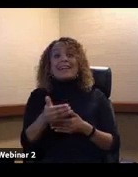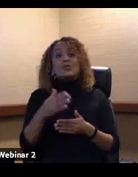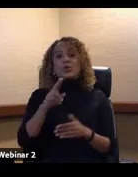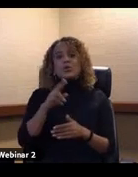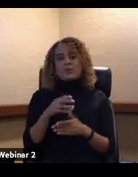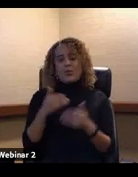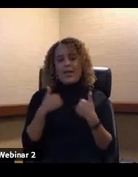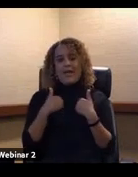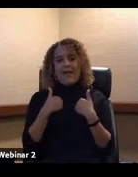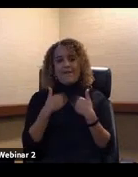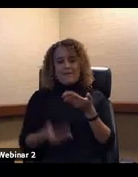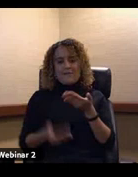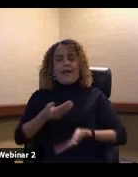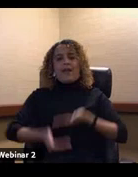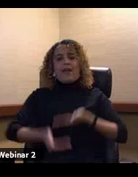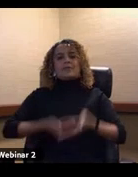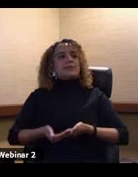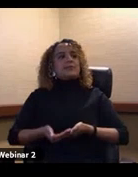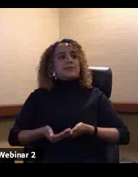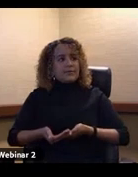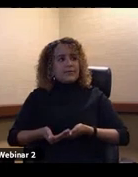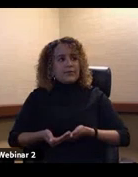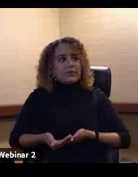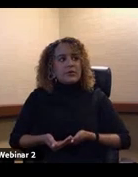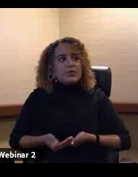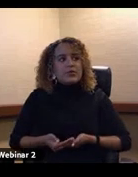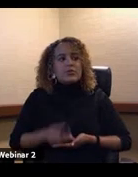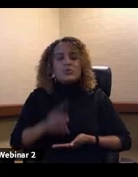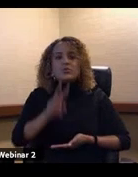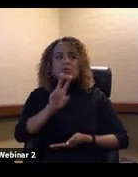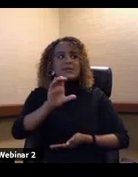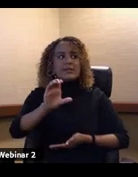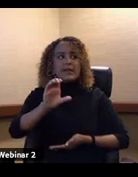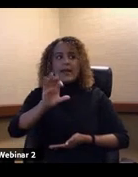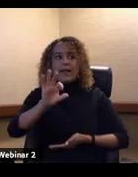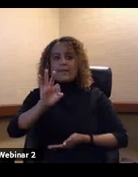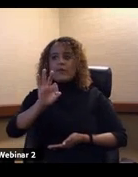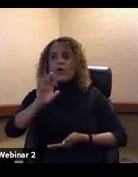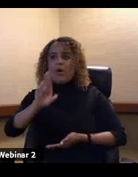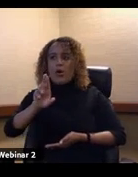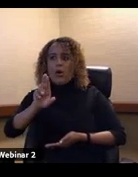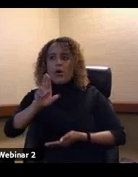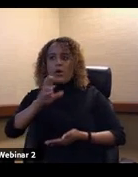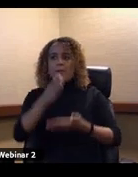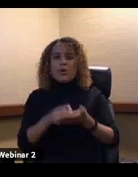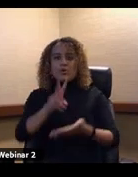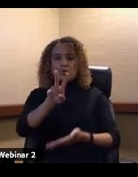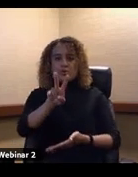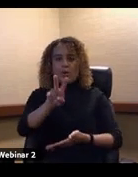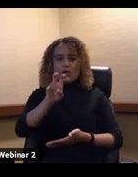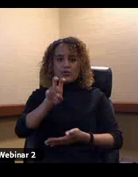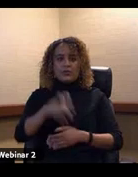Next up is a uniform guidance that can be found at 2 CFR Part 200.